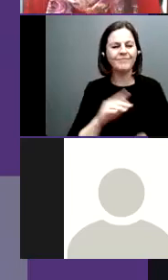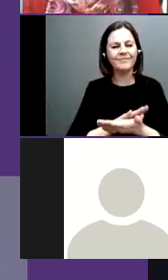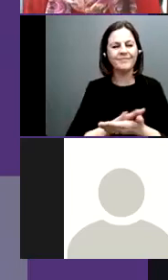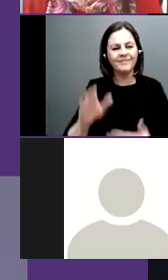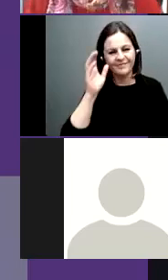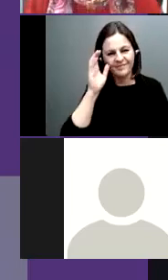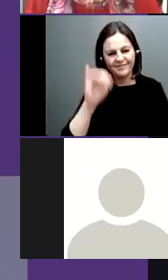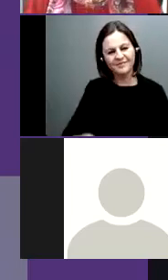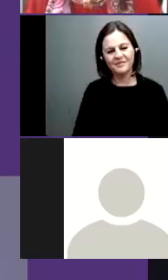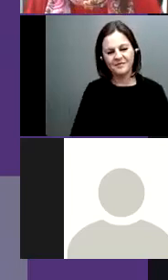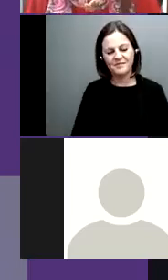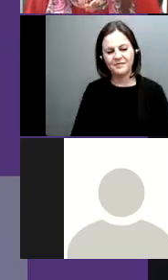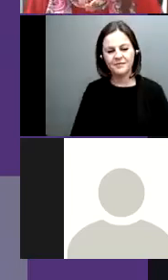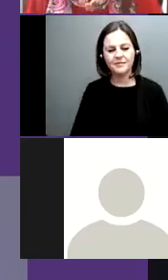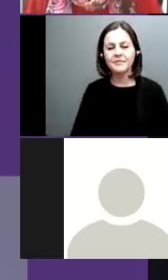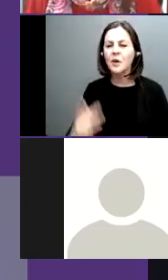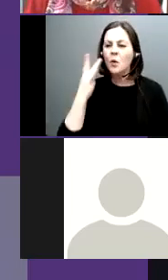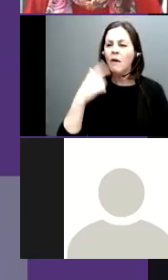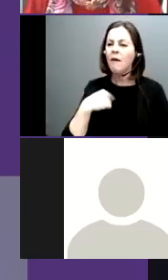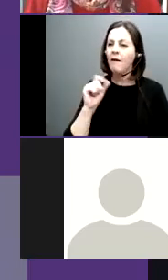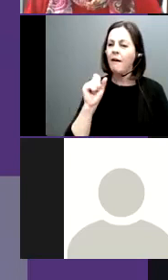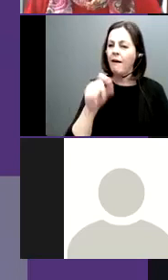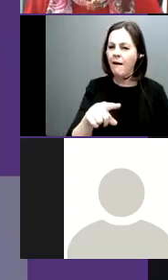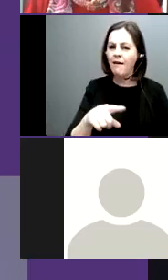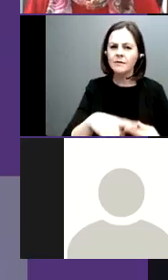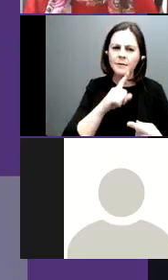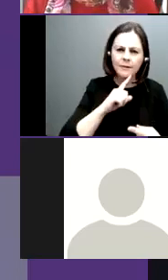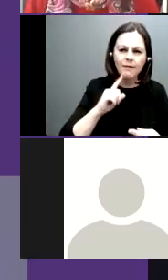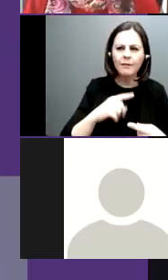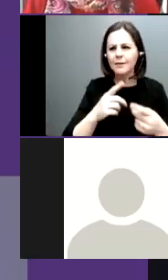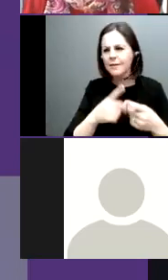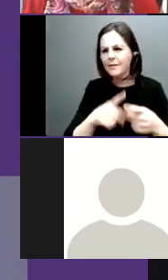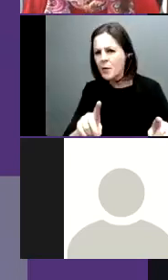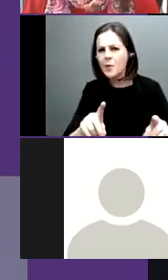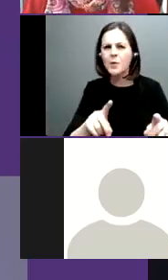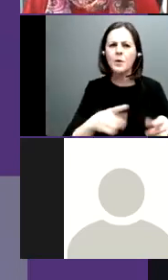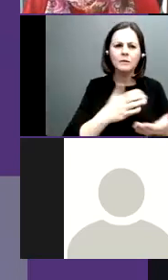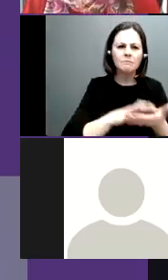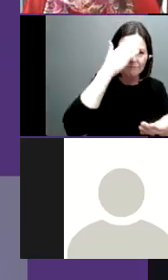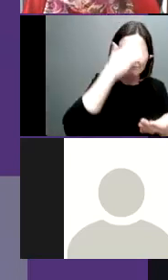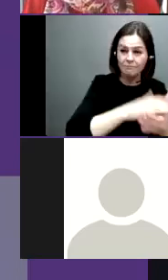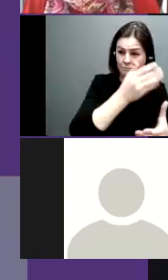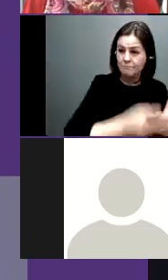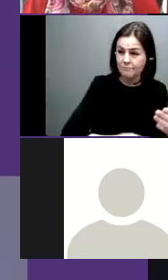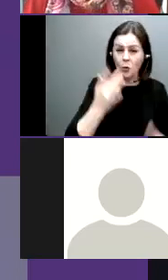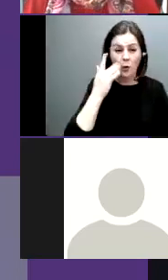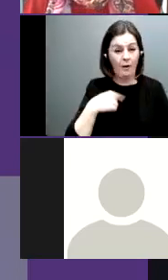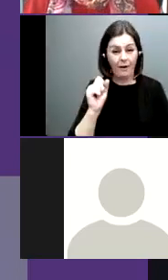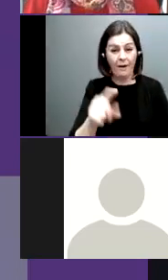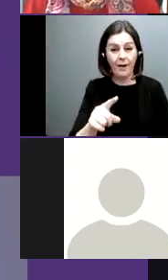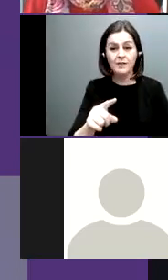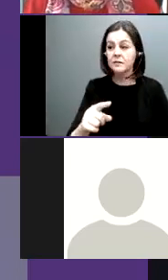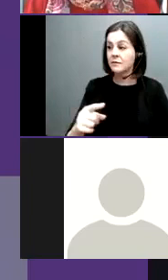The reason I ask these questions is because dating today for